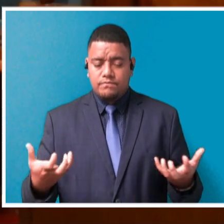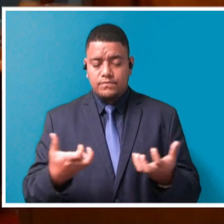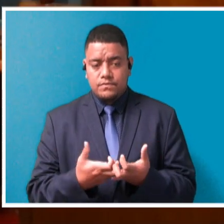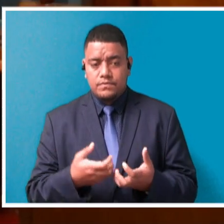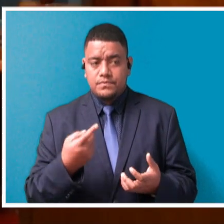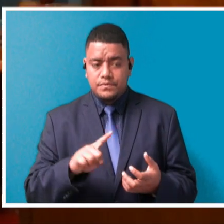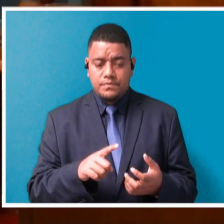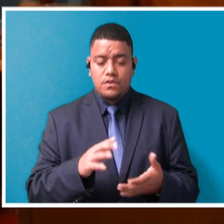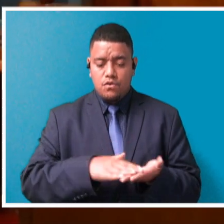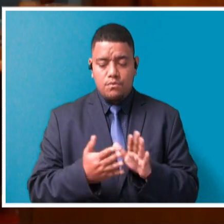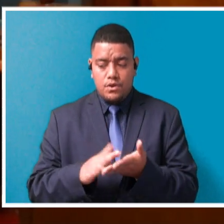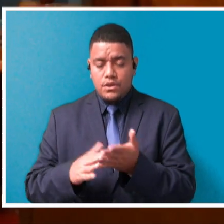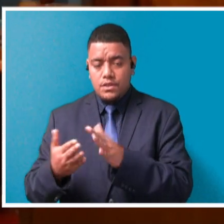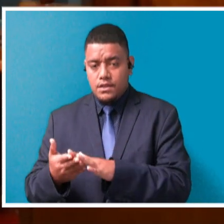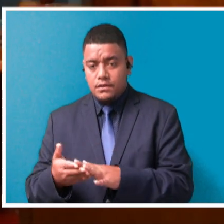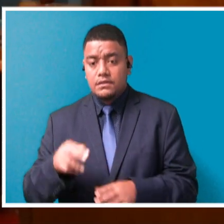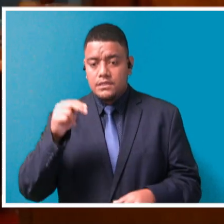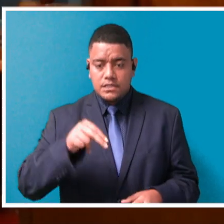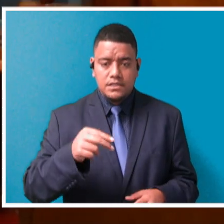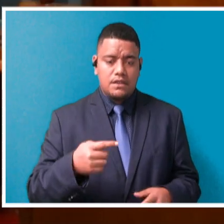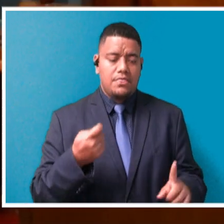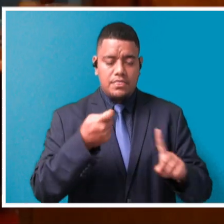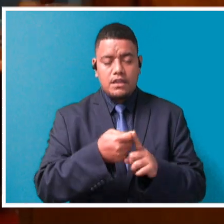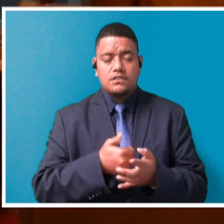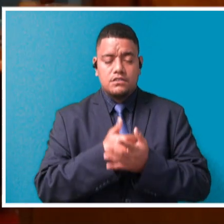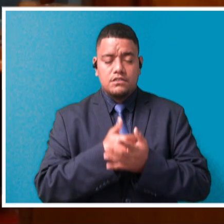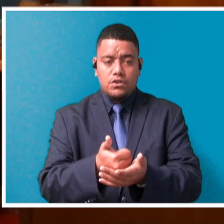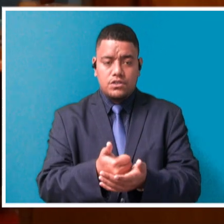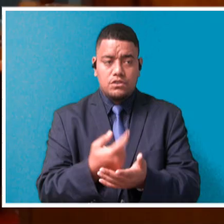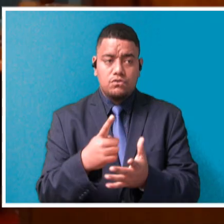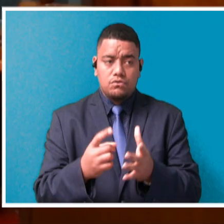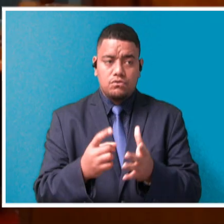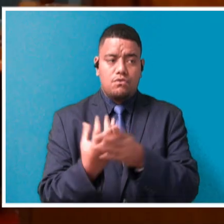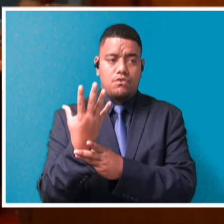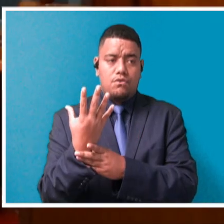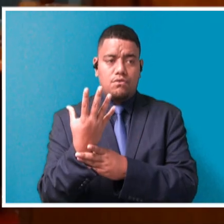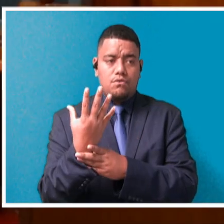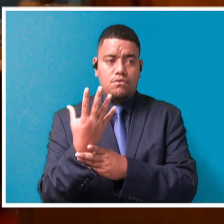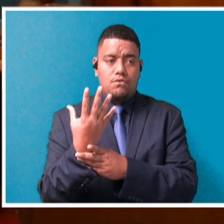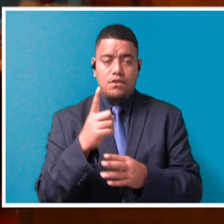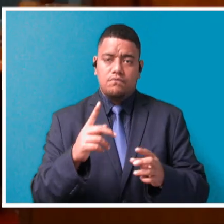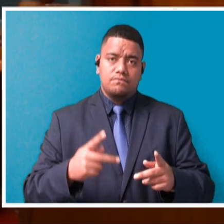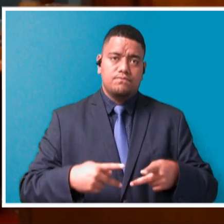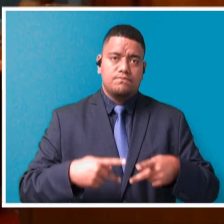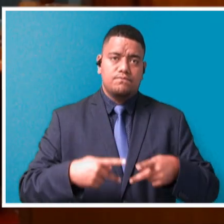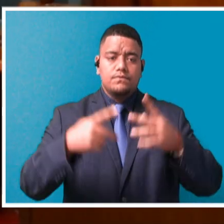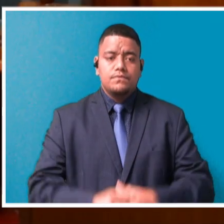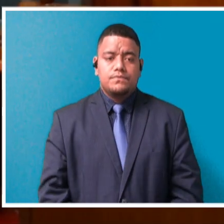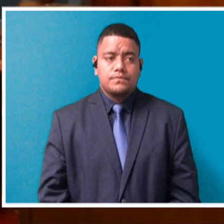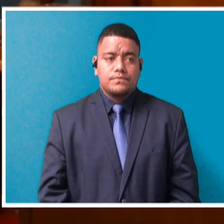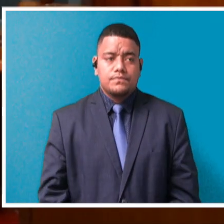and communities that require targeted support to grow and prosper. I had a